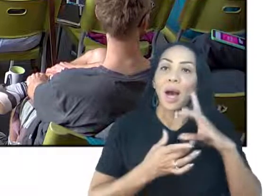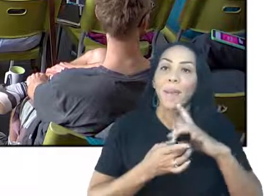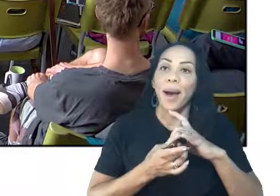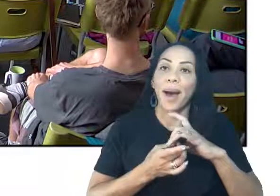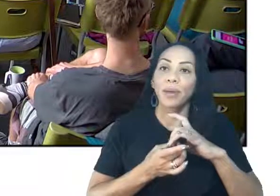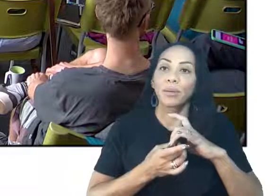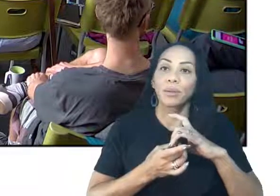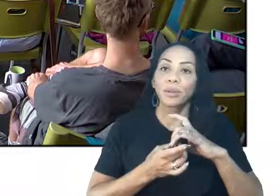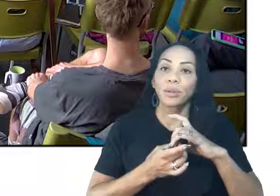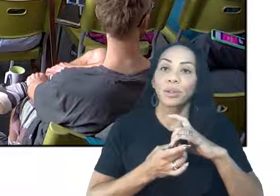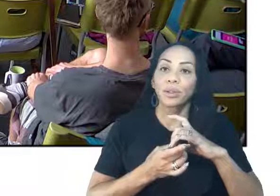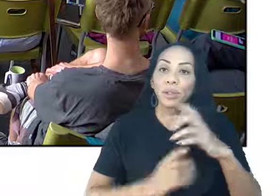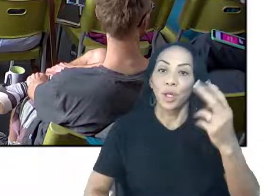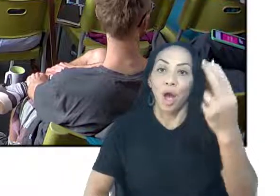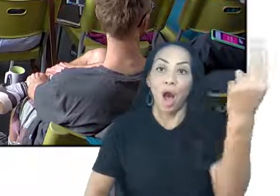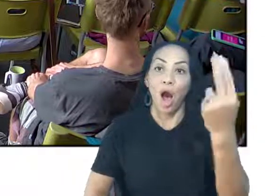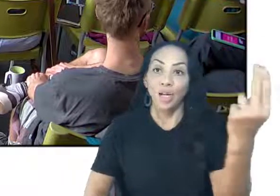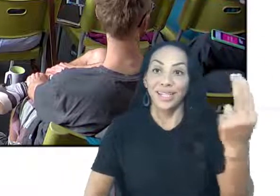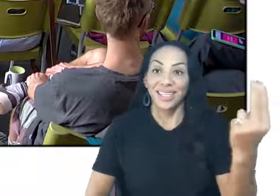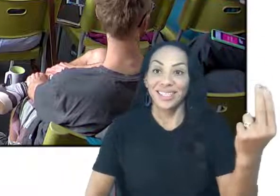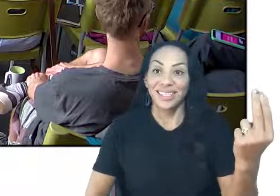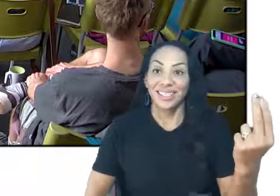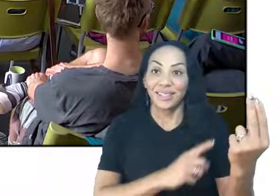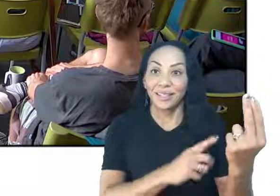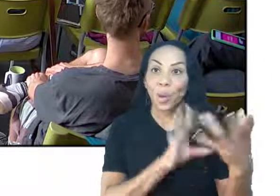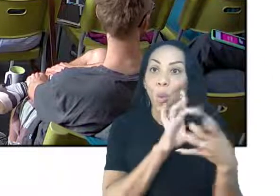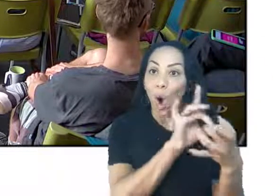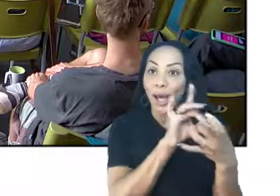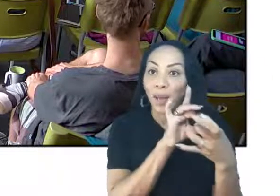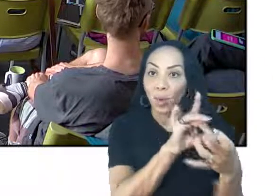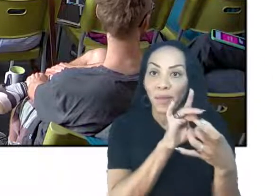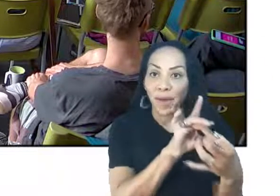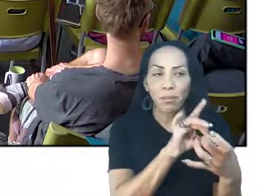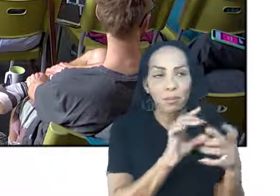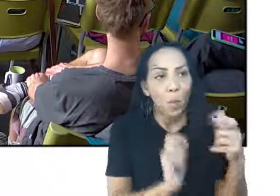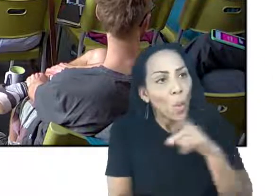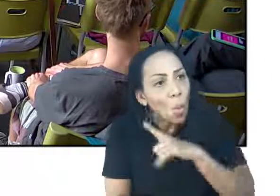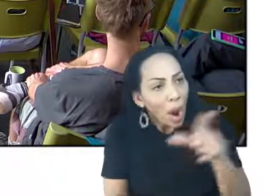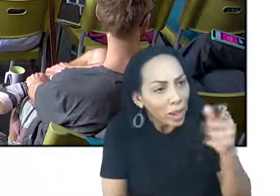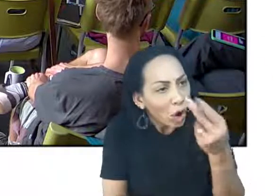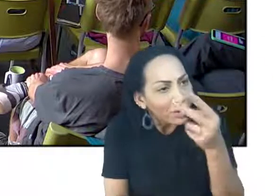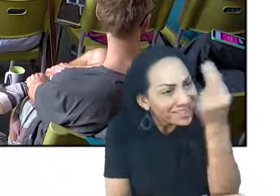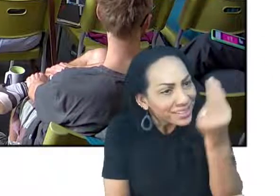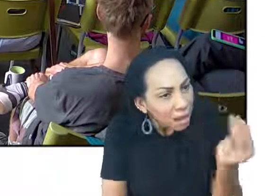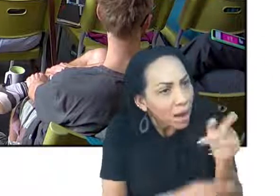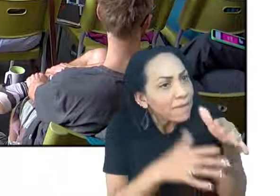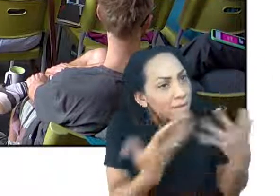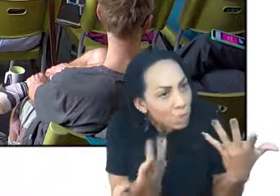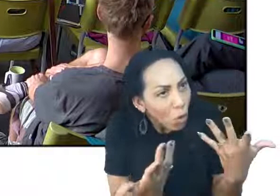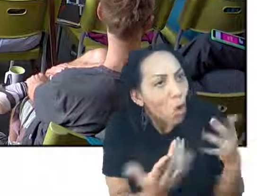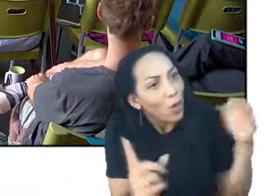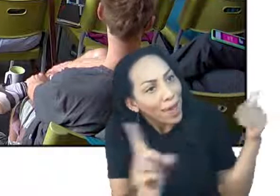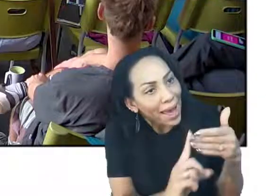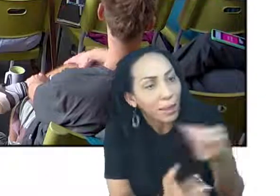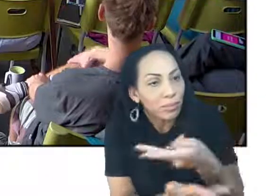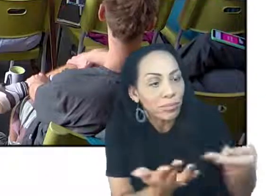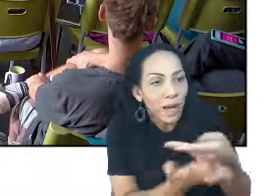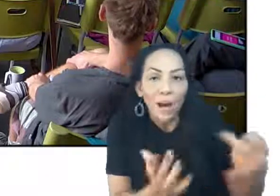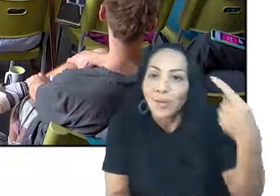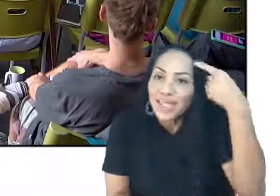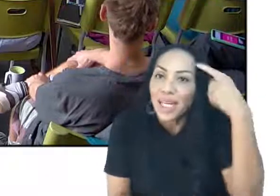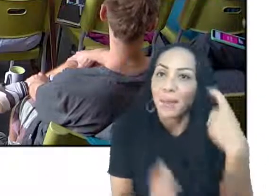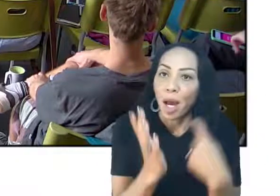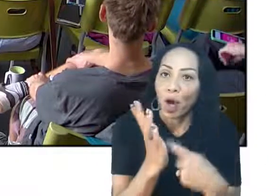design for horizontality. Yeah. And the other one was suddenly remembered Rosanna Dias. Yeah.